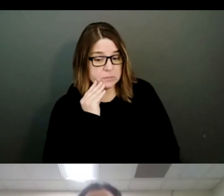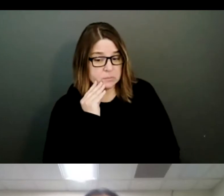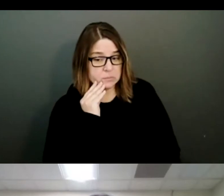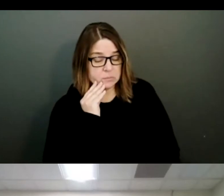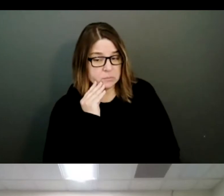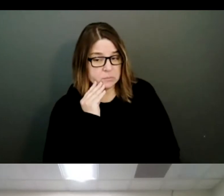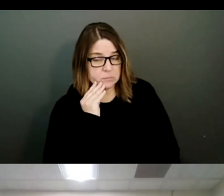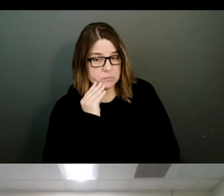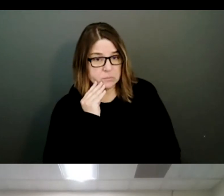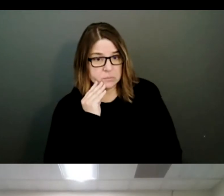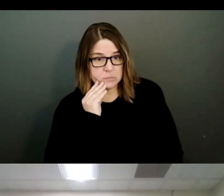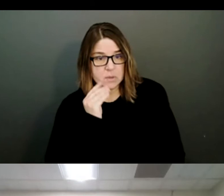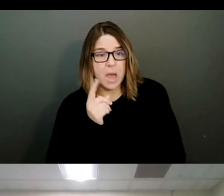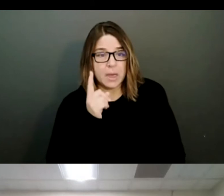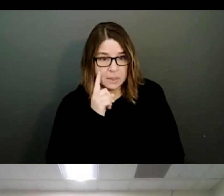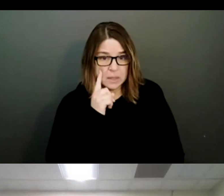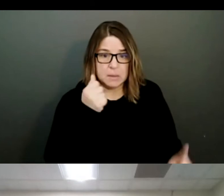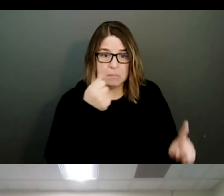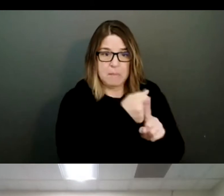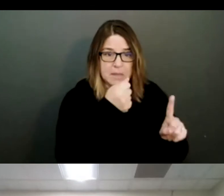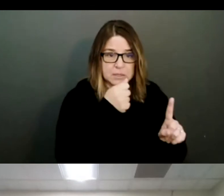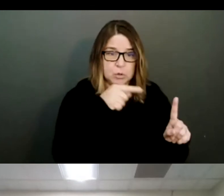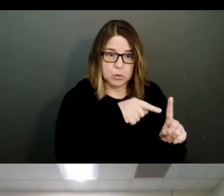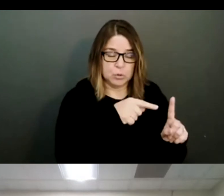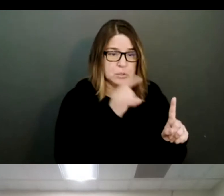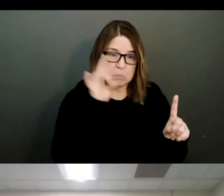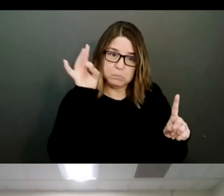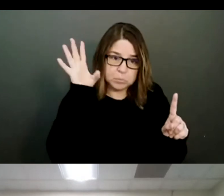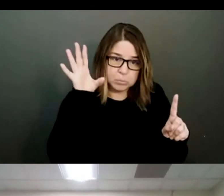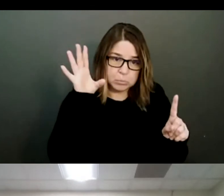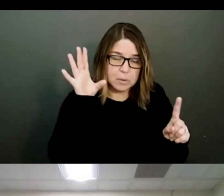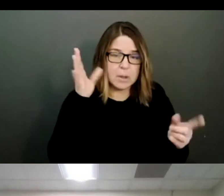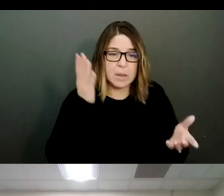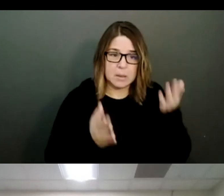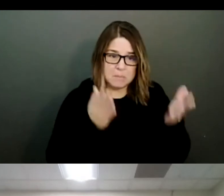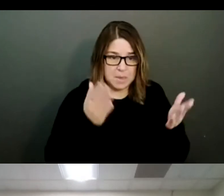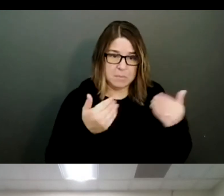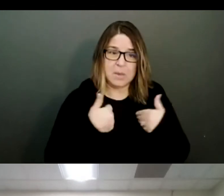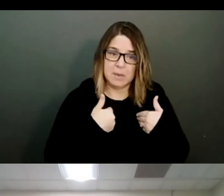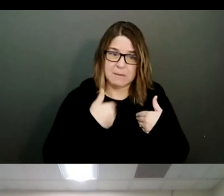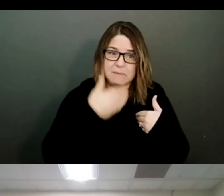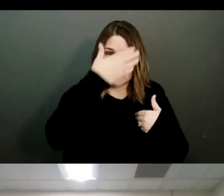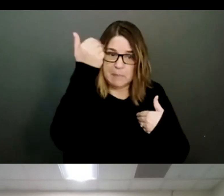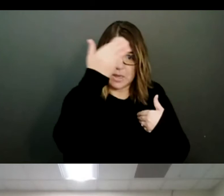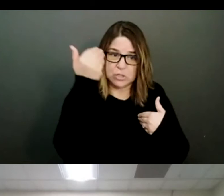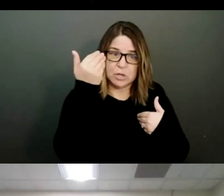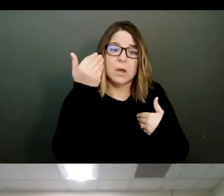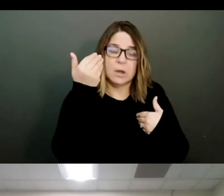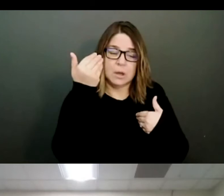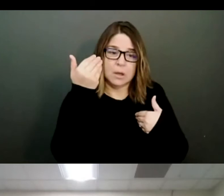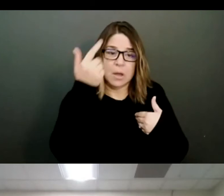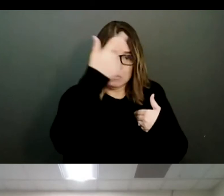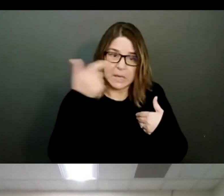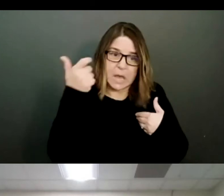I believe has impacted her so horrifically that that's why she maybe even has dementia, because they never really tell us